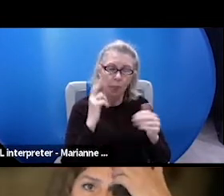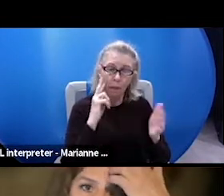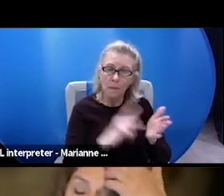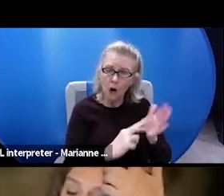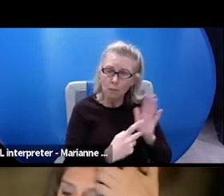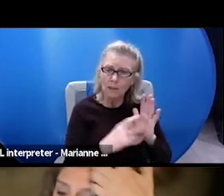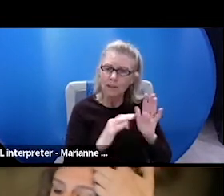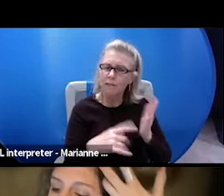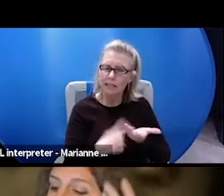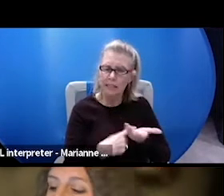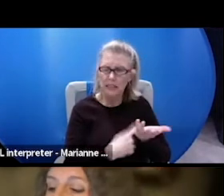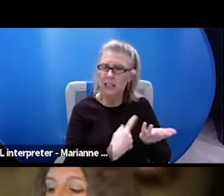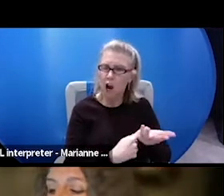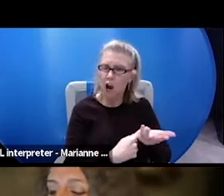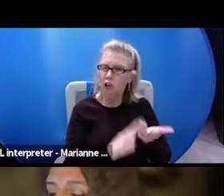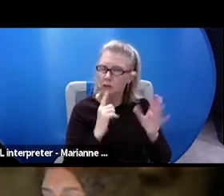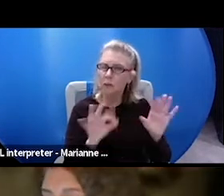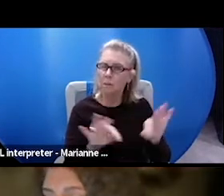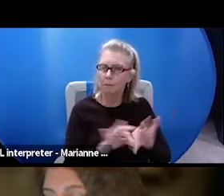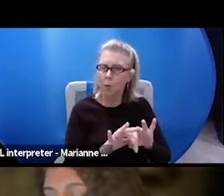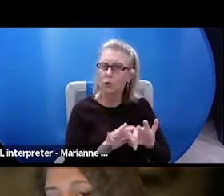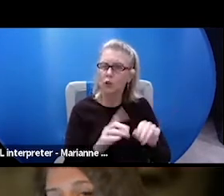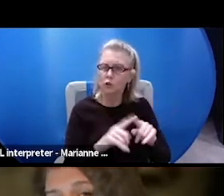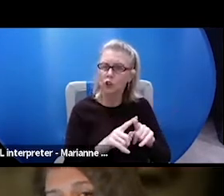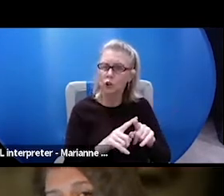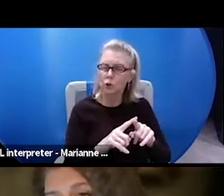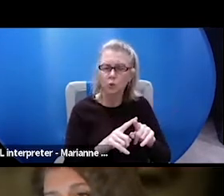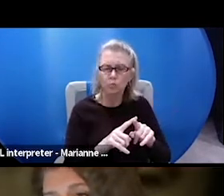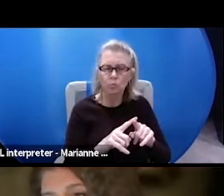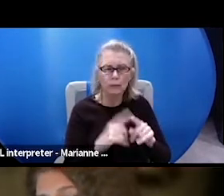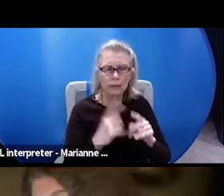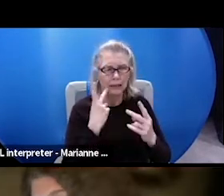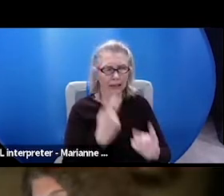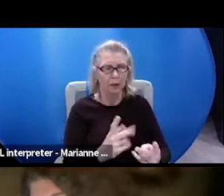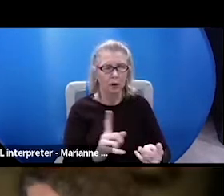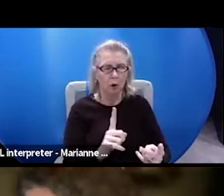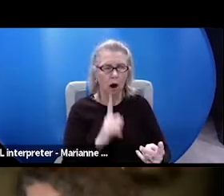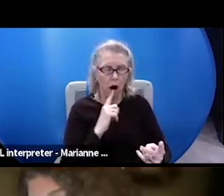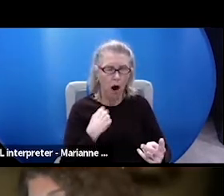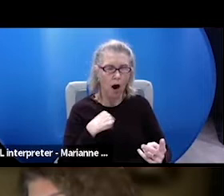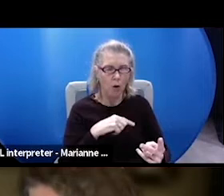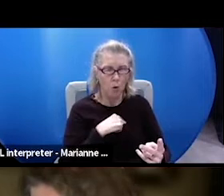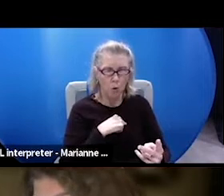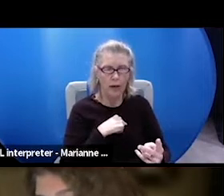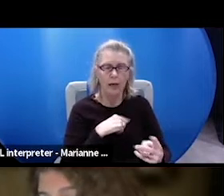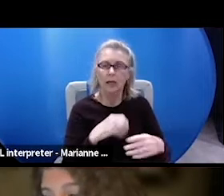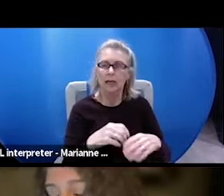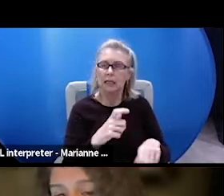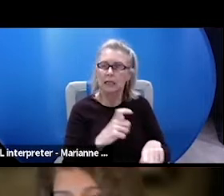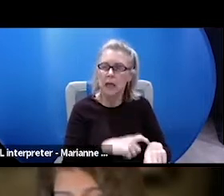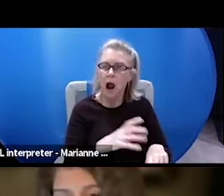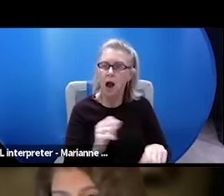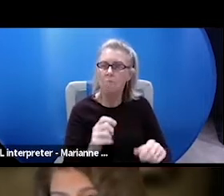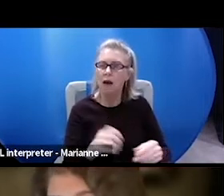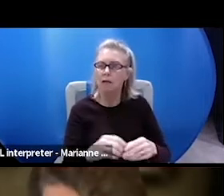this discussion, it is important to situate where we are, both temporally and spatially,